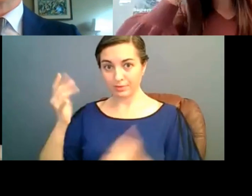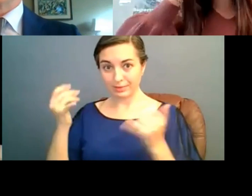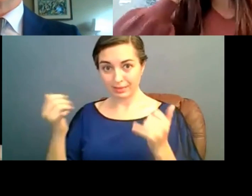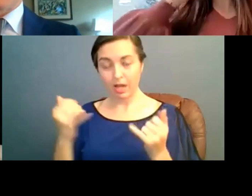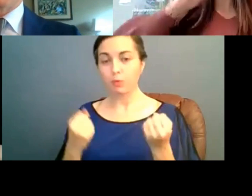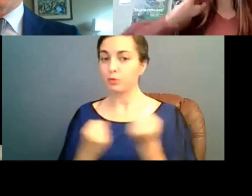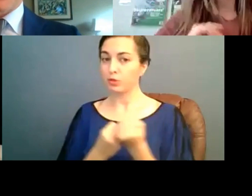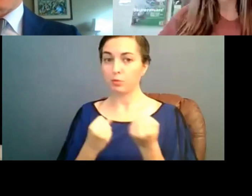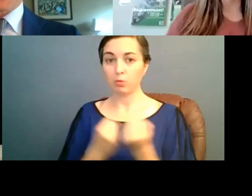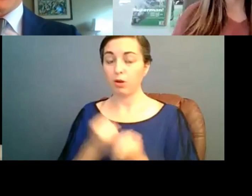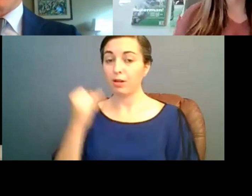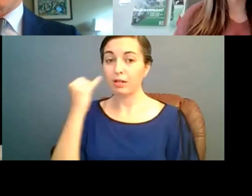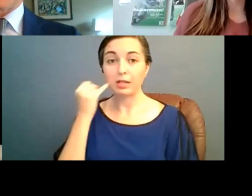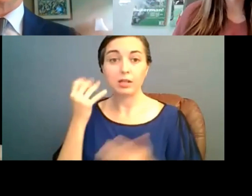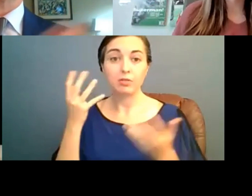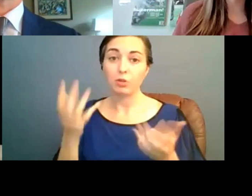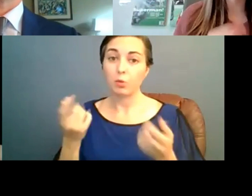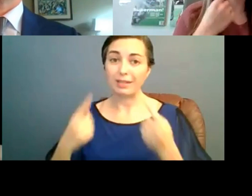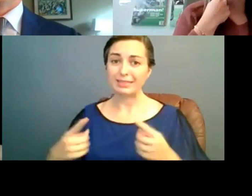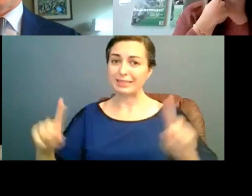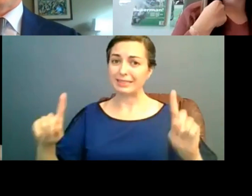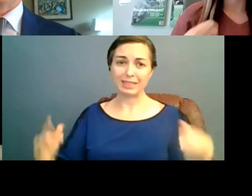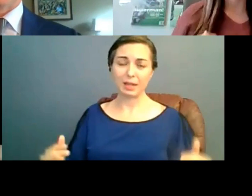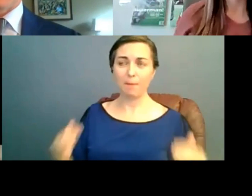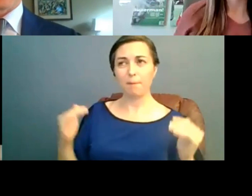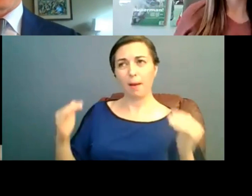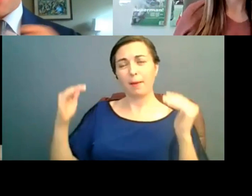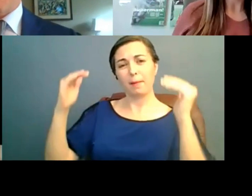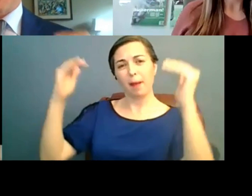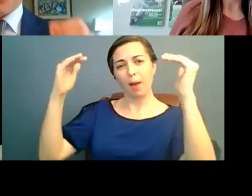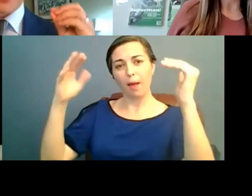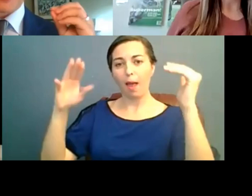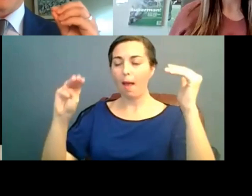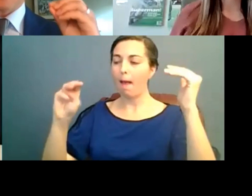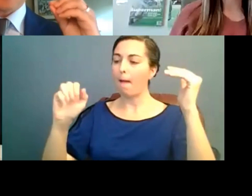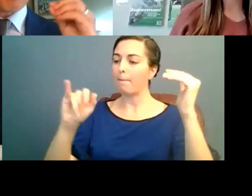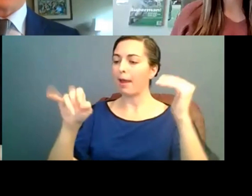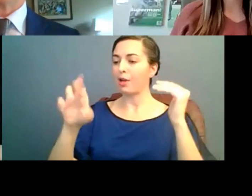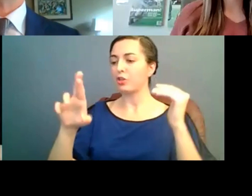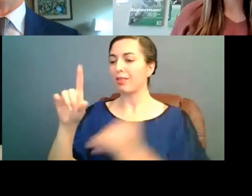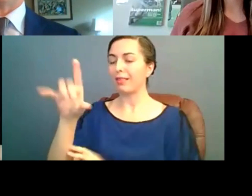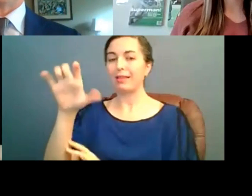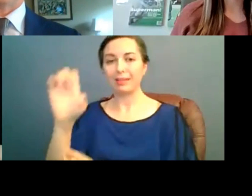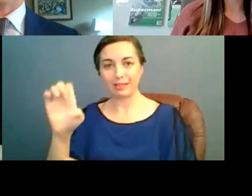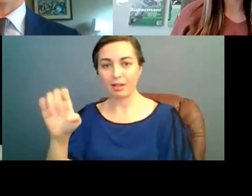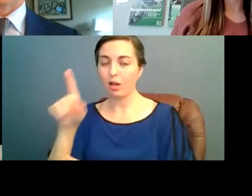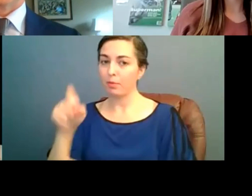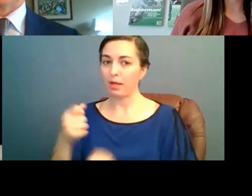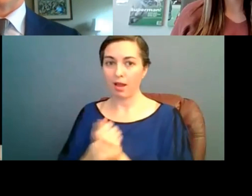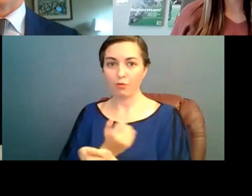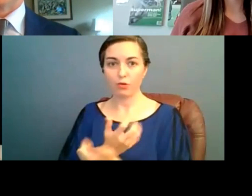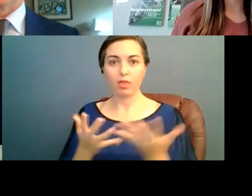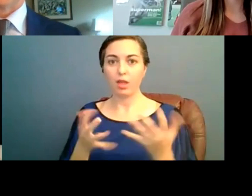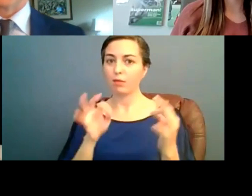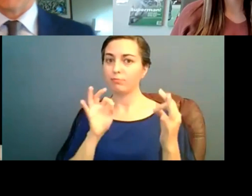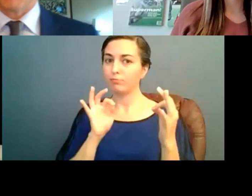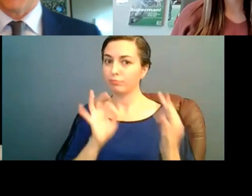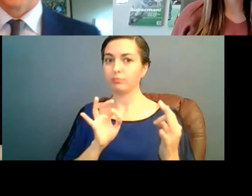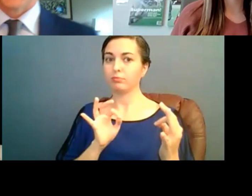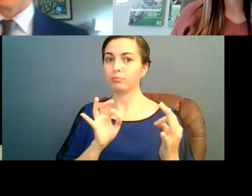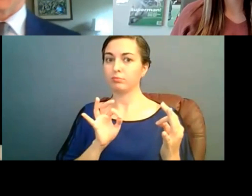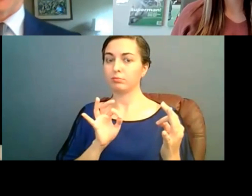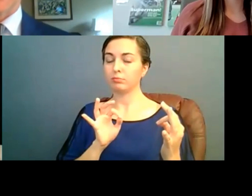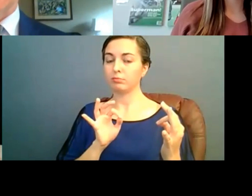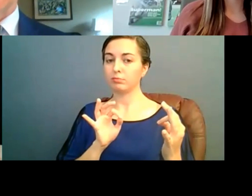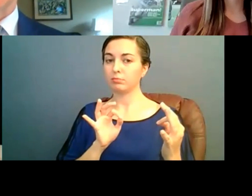the major league level, right? At the big leagues, you have to have everything buttoned up when you're dealing at that